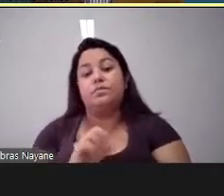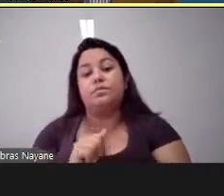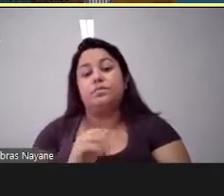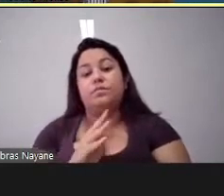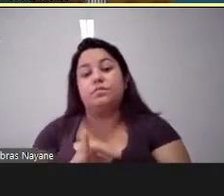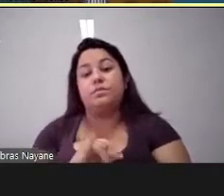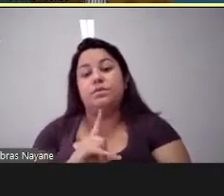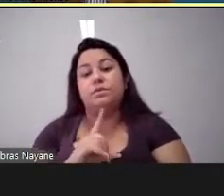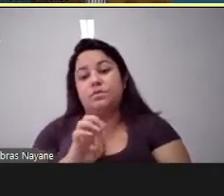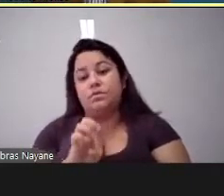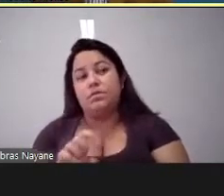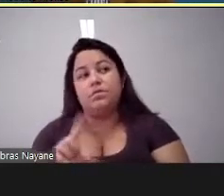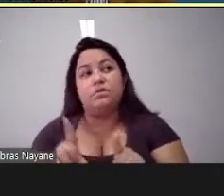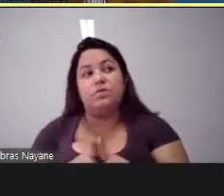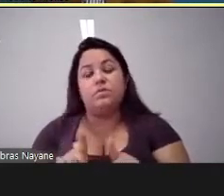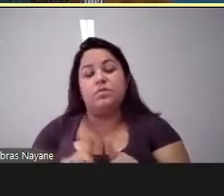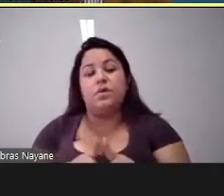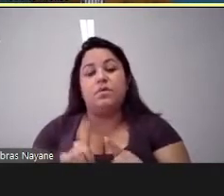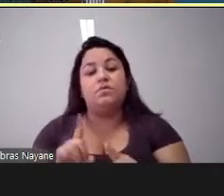search for the